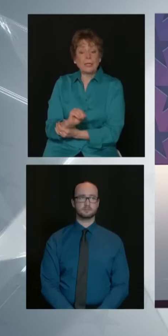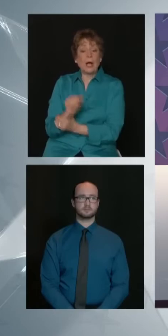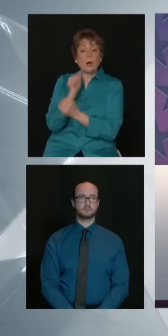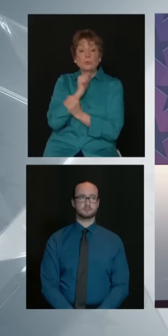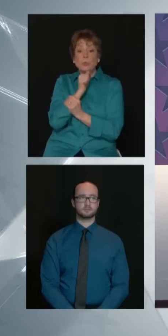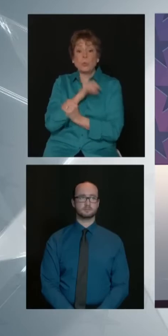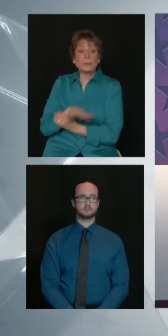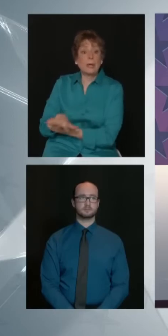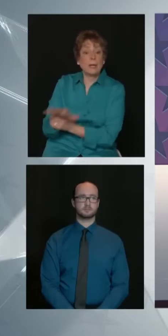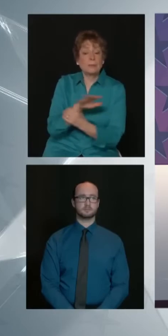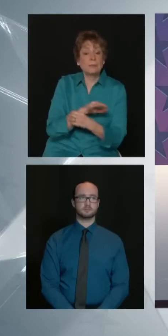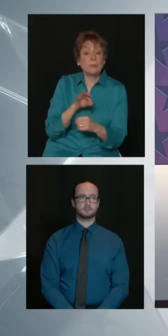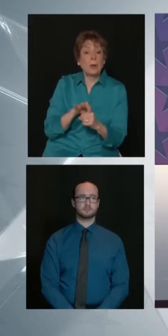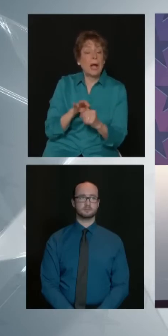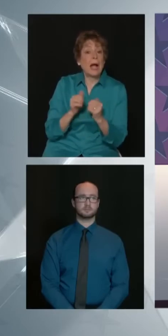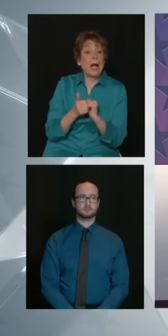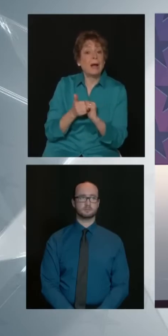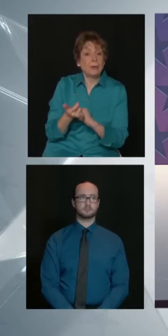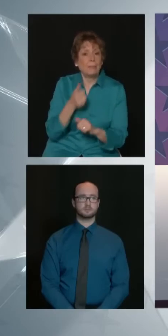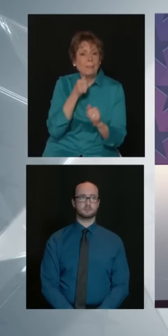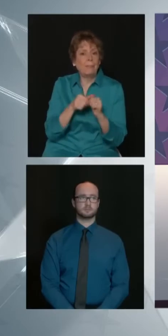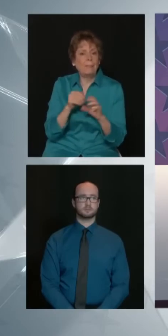have a stronger democracy when more people vote.